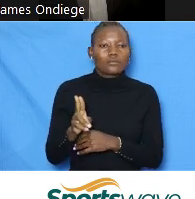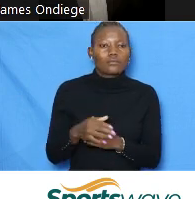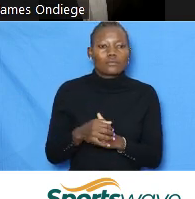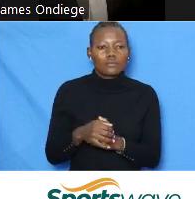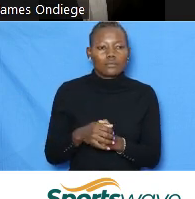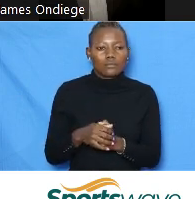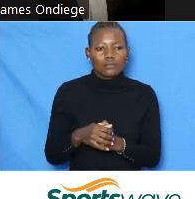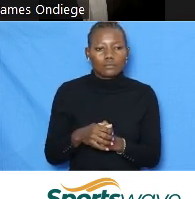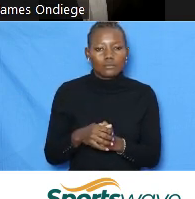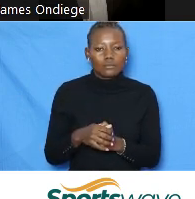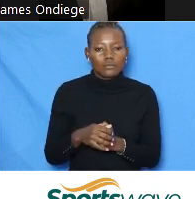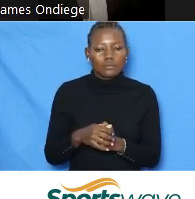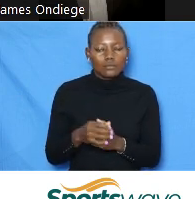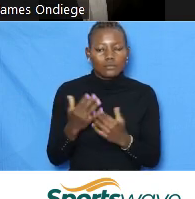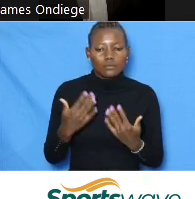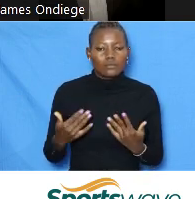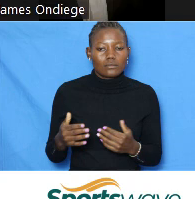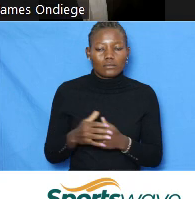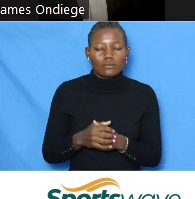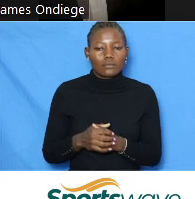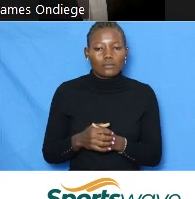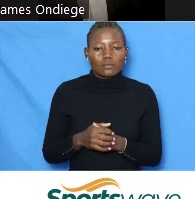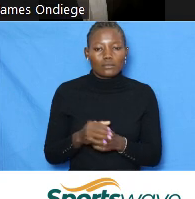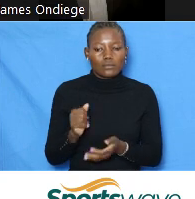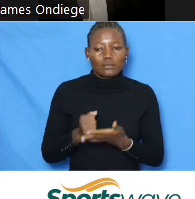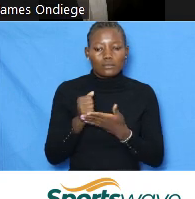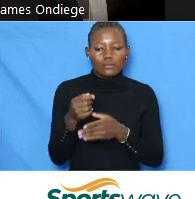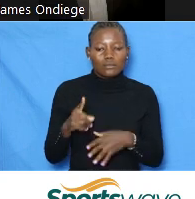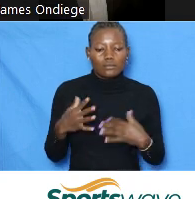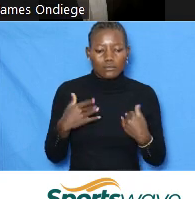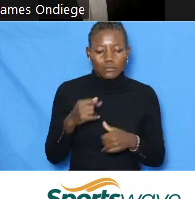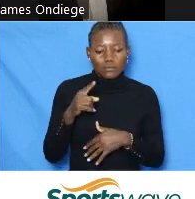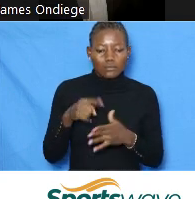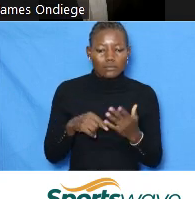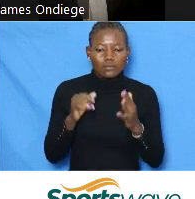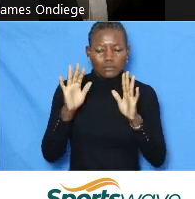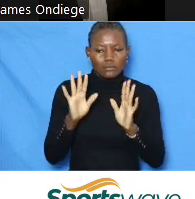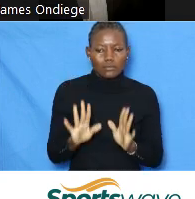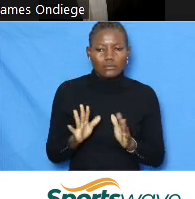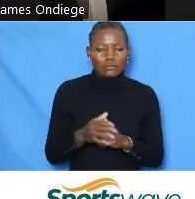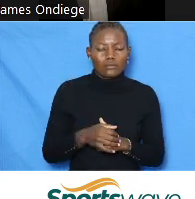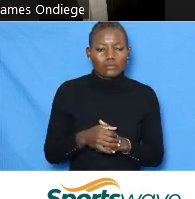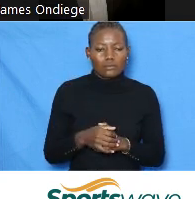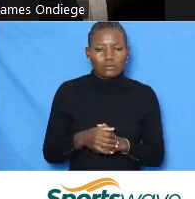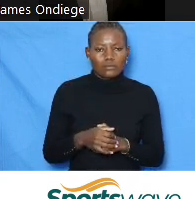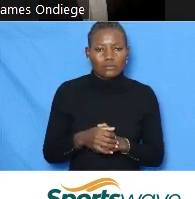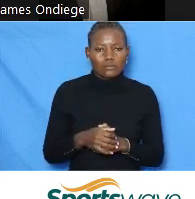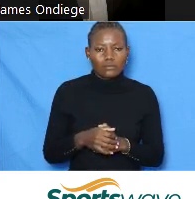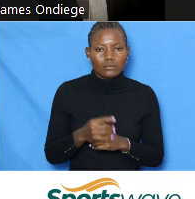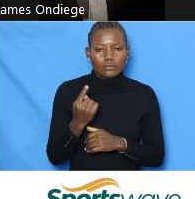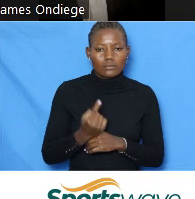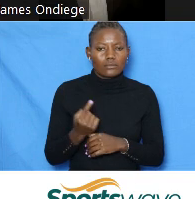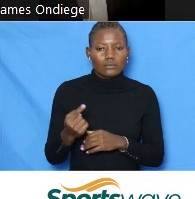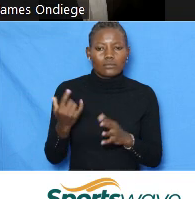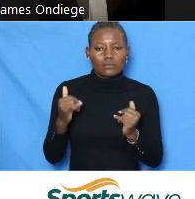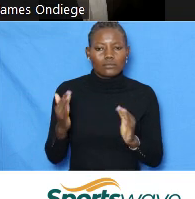some of these supplements for recovery. What is important to note is that each athlete